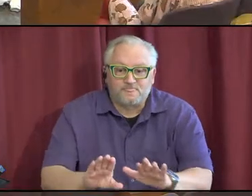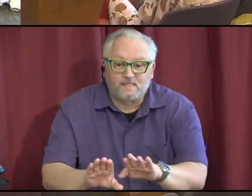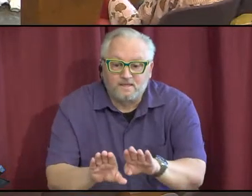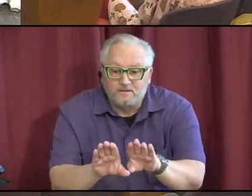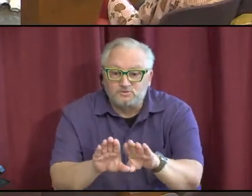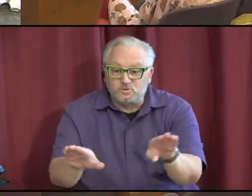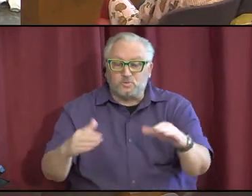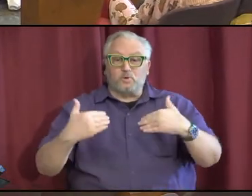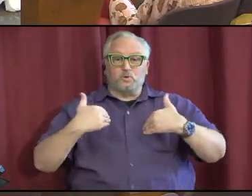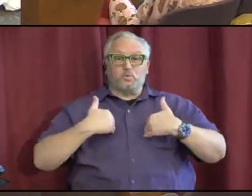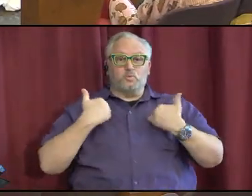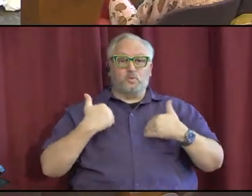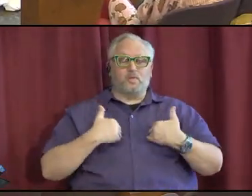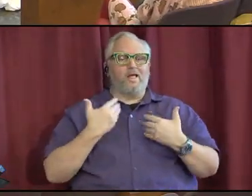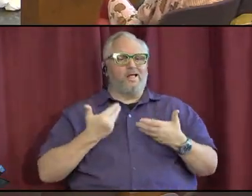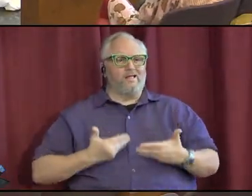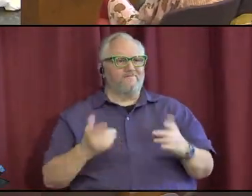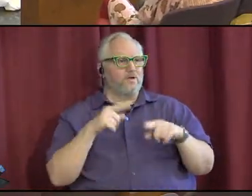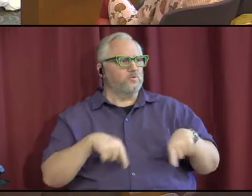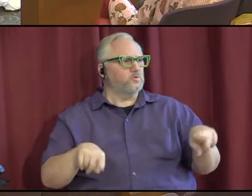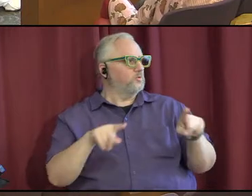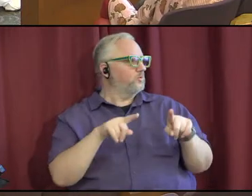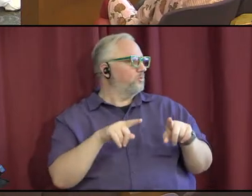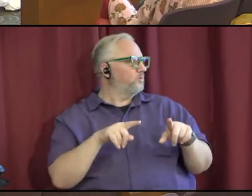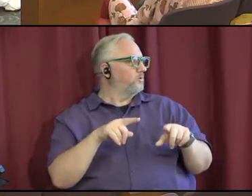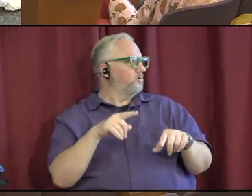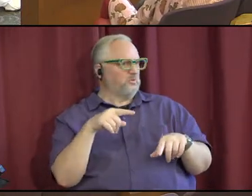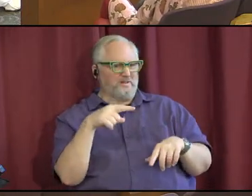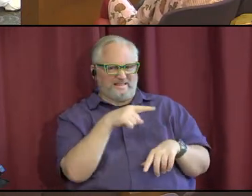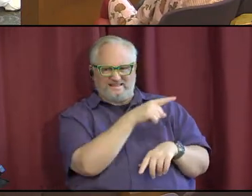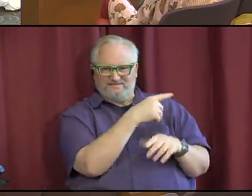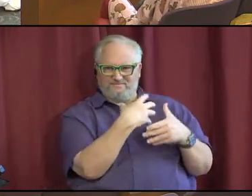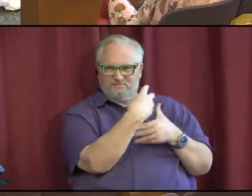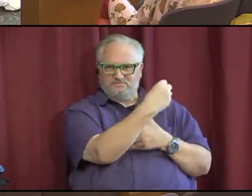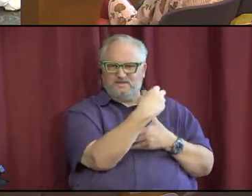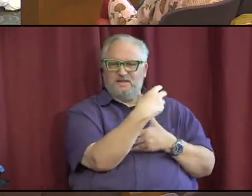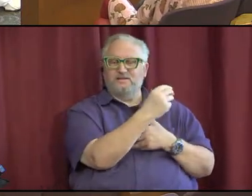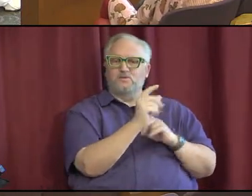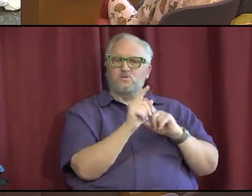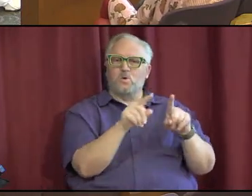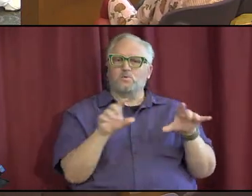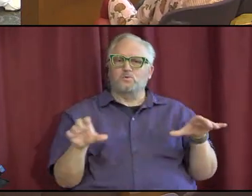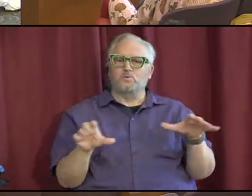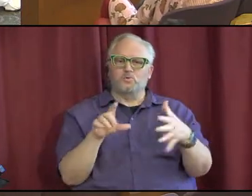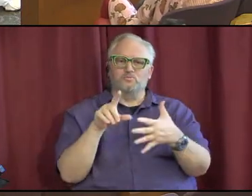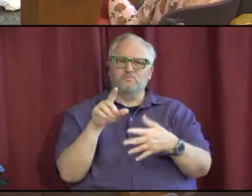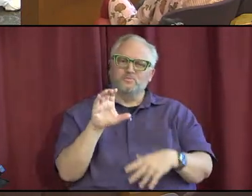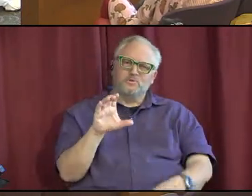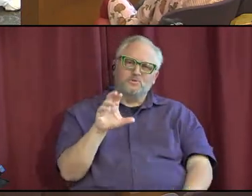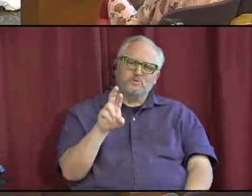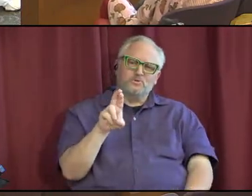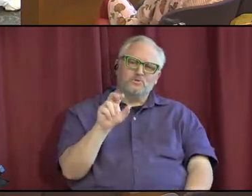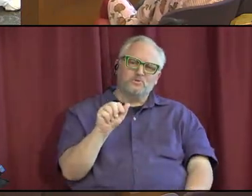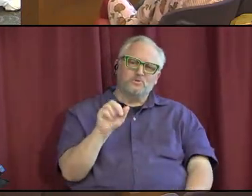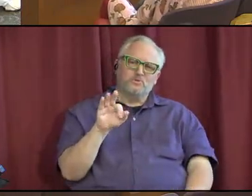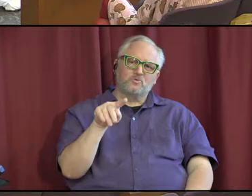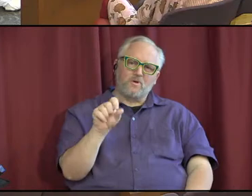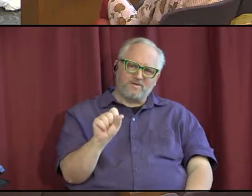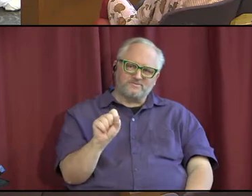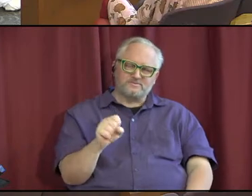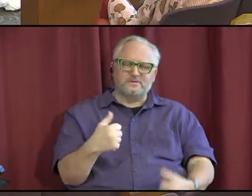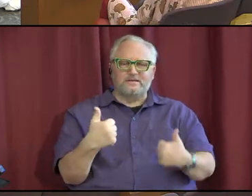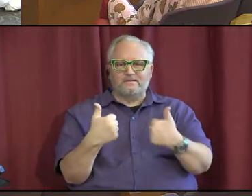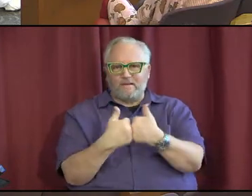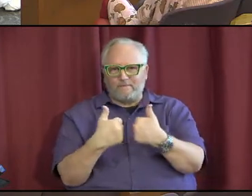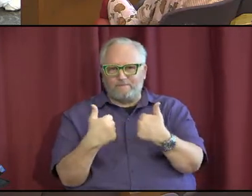and youth friends, I invite you to go out this way to some crafts and games and fun. And while you're doing that,